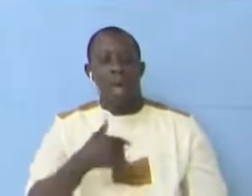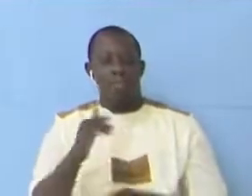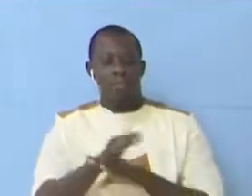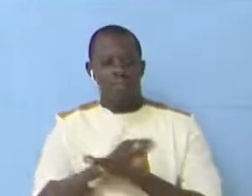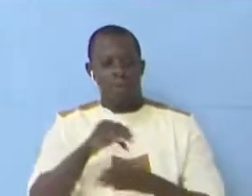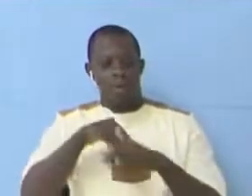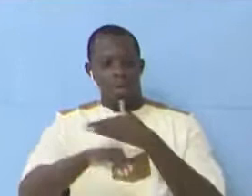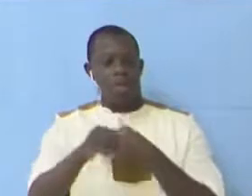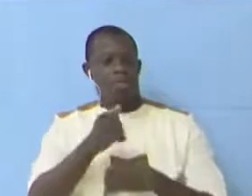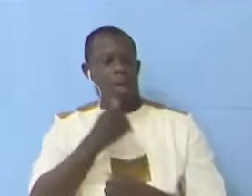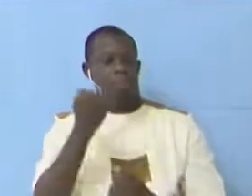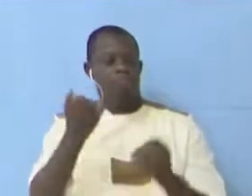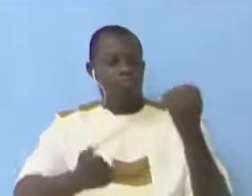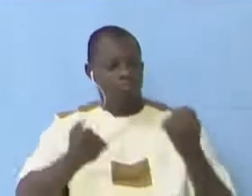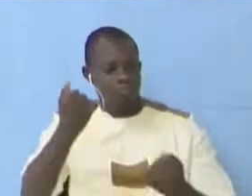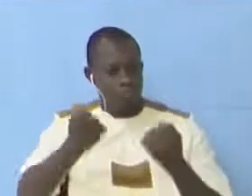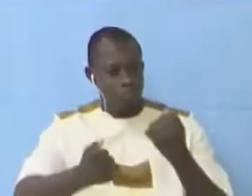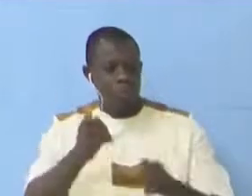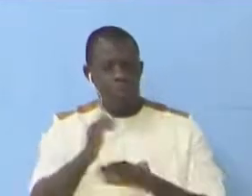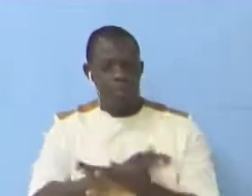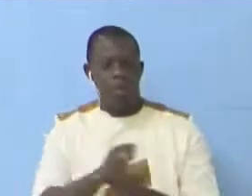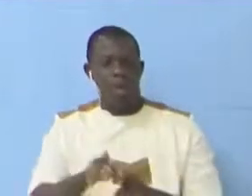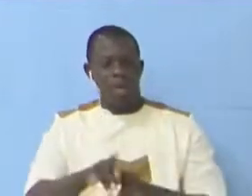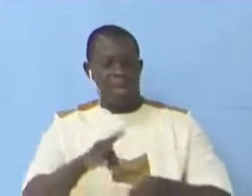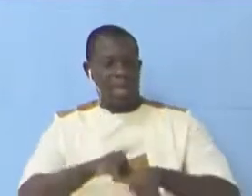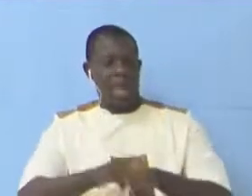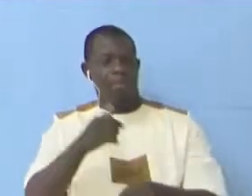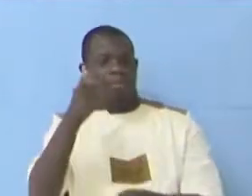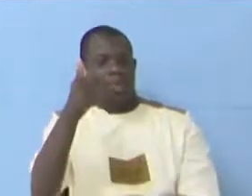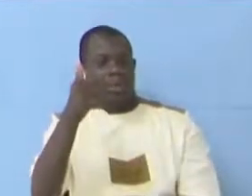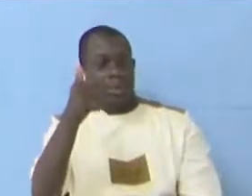car at 6 o'clock.